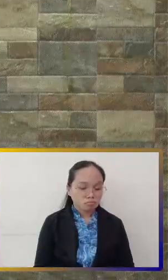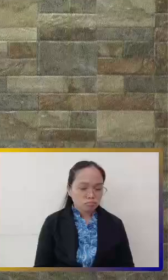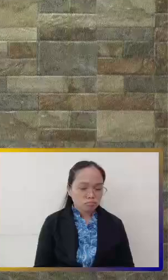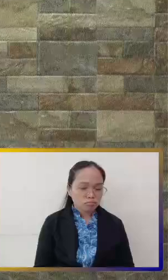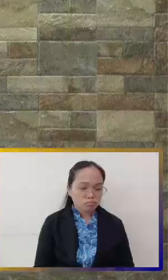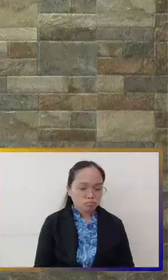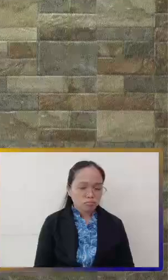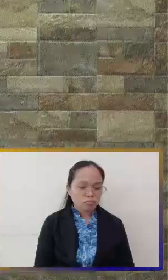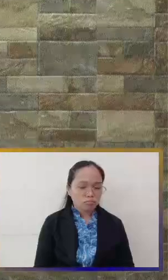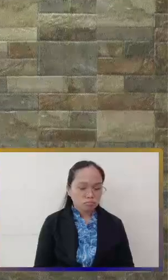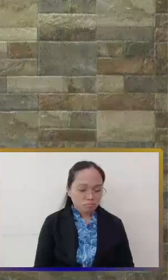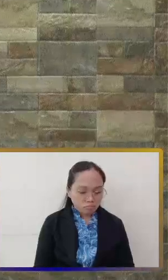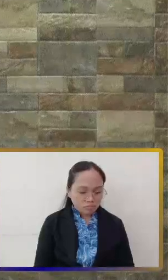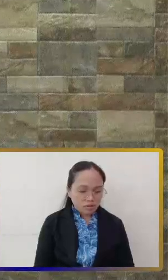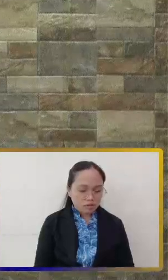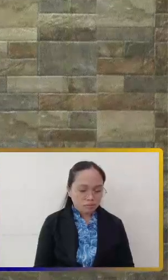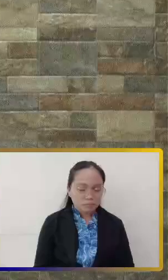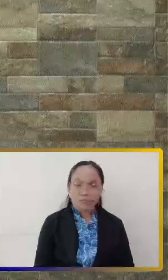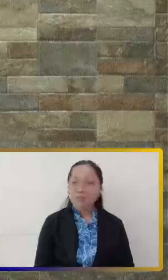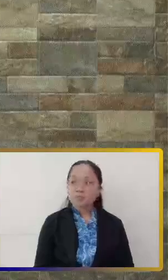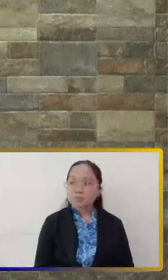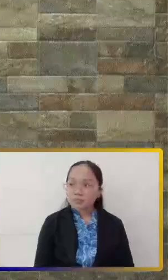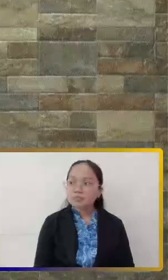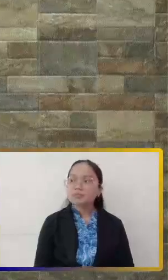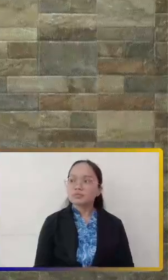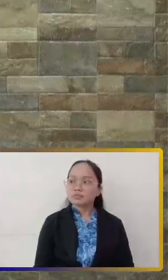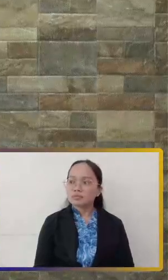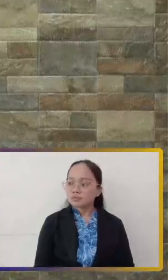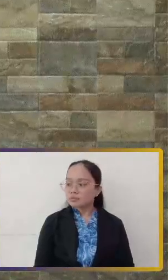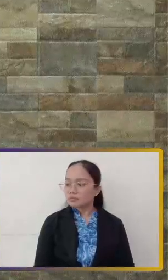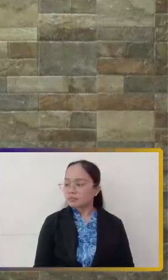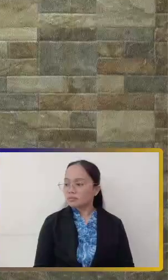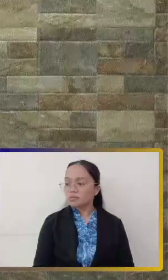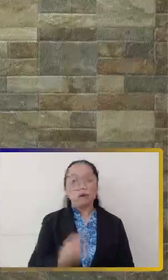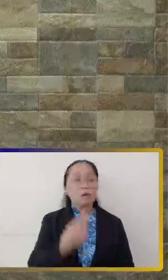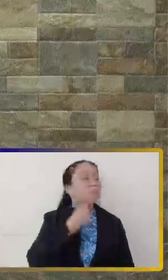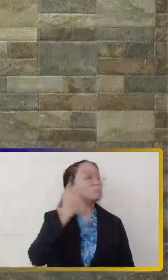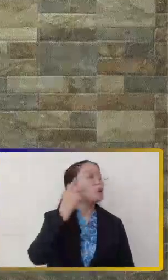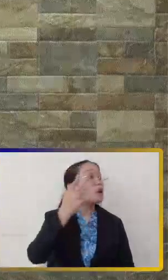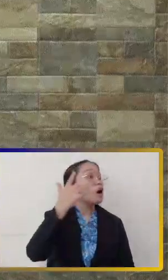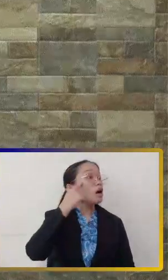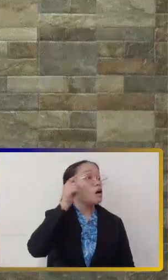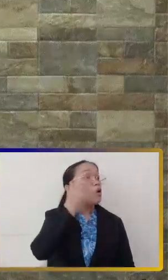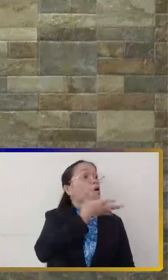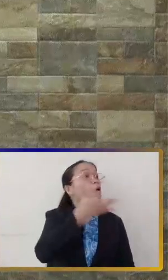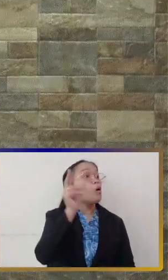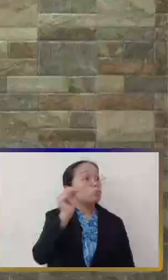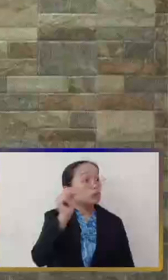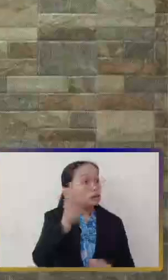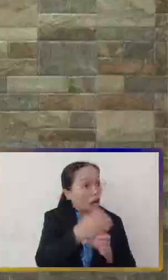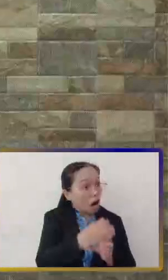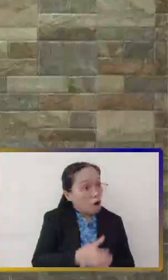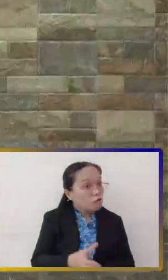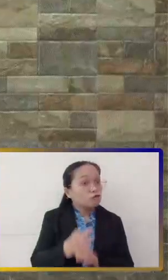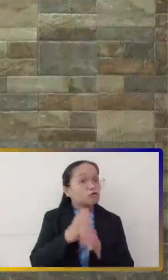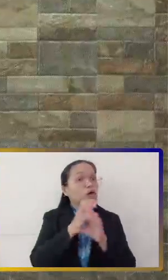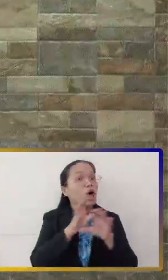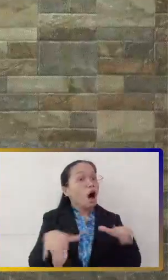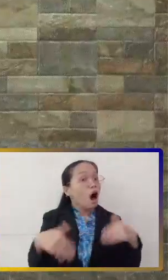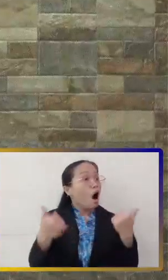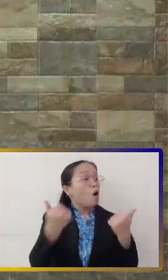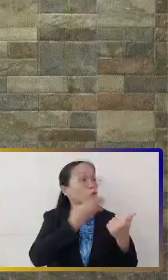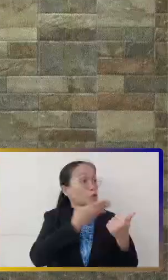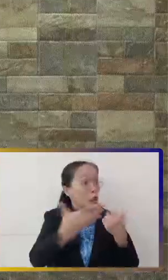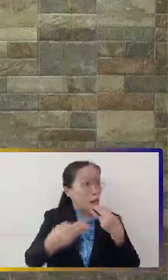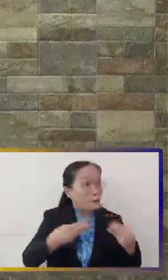to handle the holiness of God. You've got to be careful. That's the reason